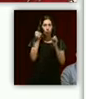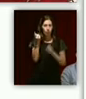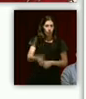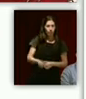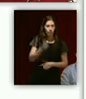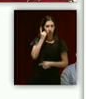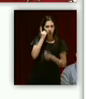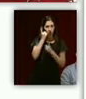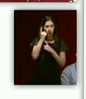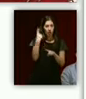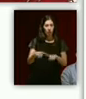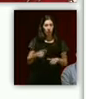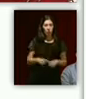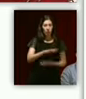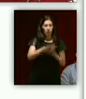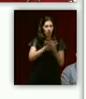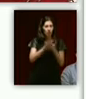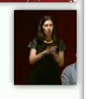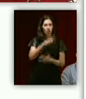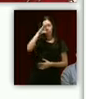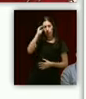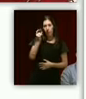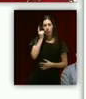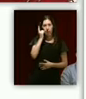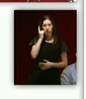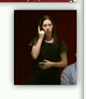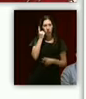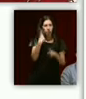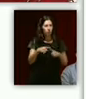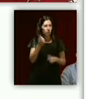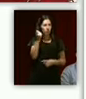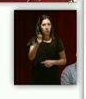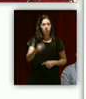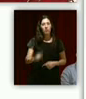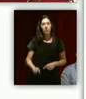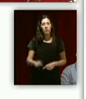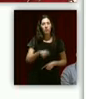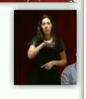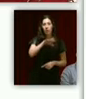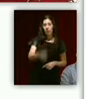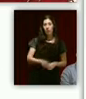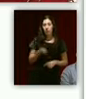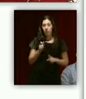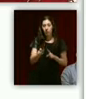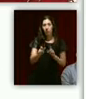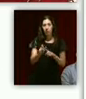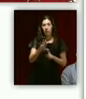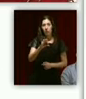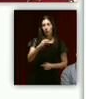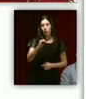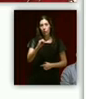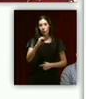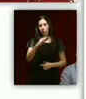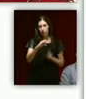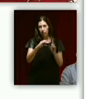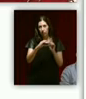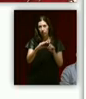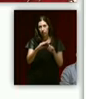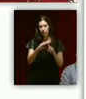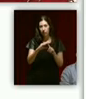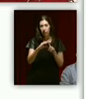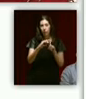possible. Mobile phones, microprocessors, for example, and we picked up the